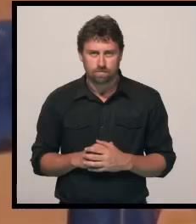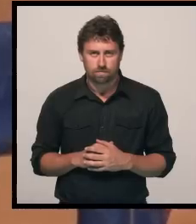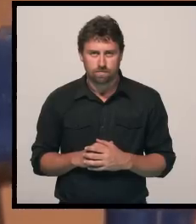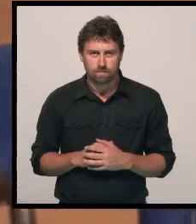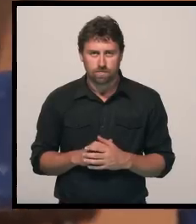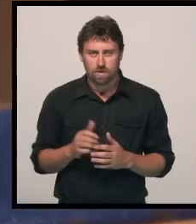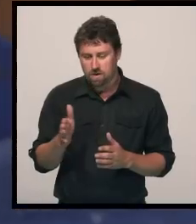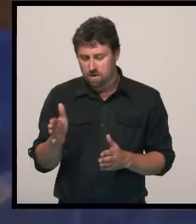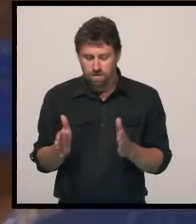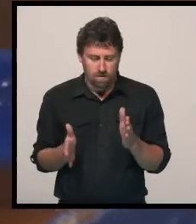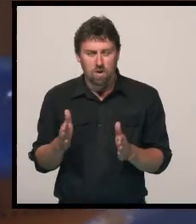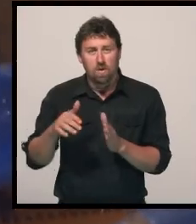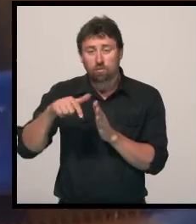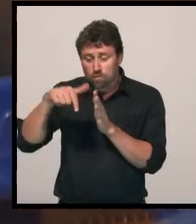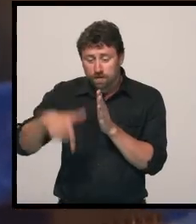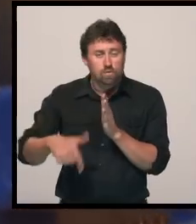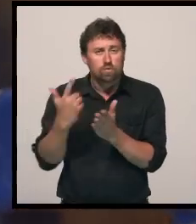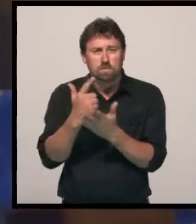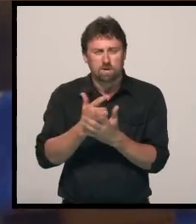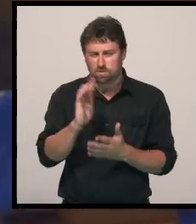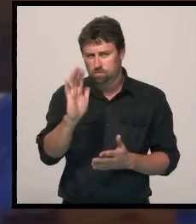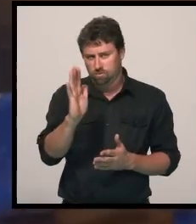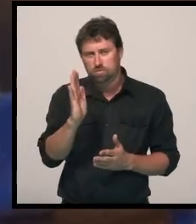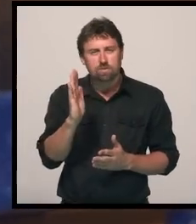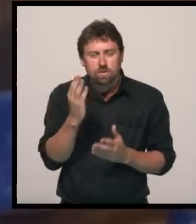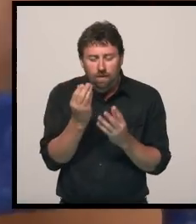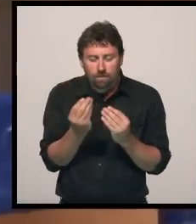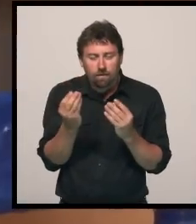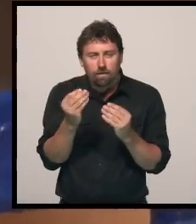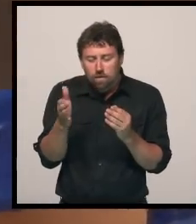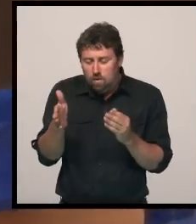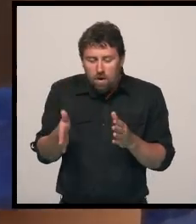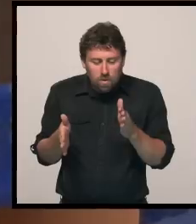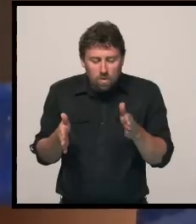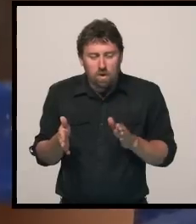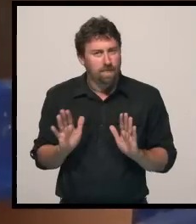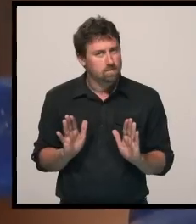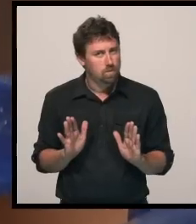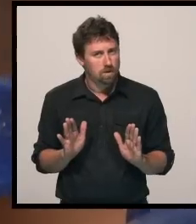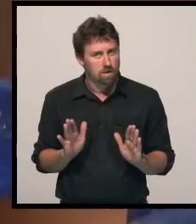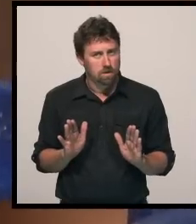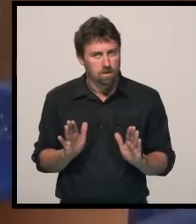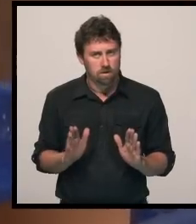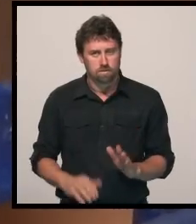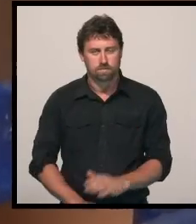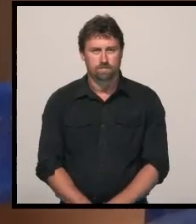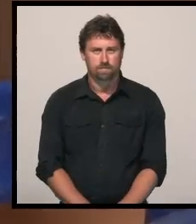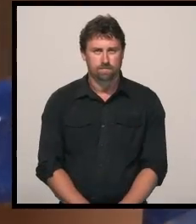of the cut, but don't go too deep because you don't want it to go deeper than the depth of the